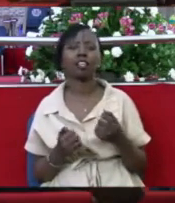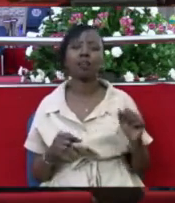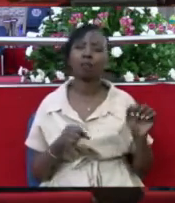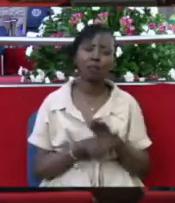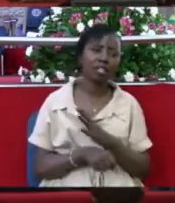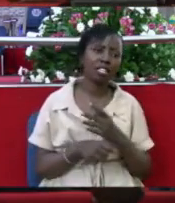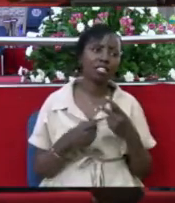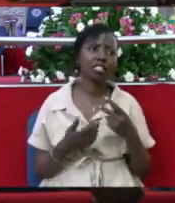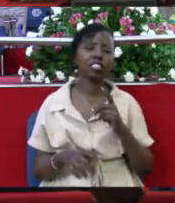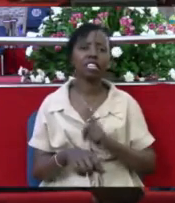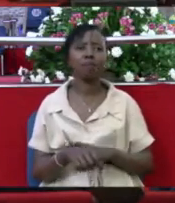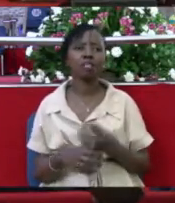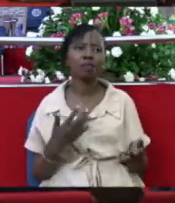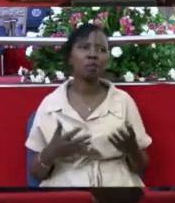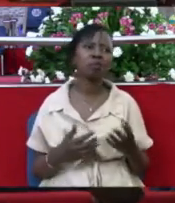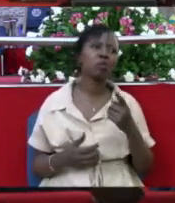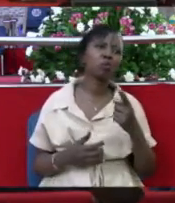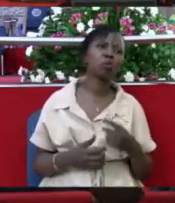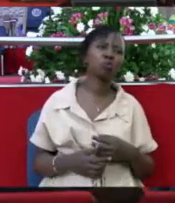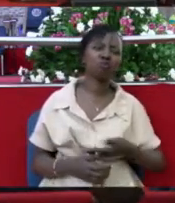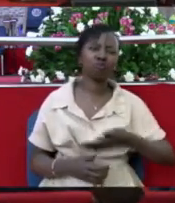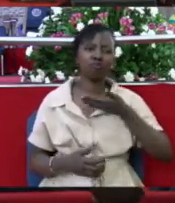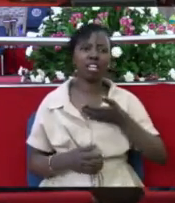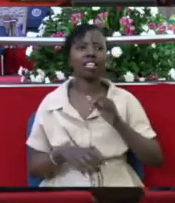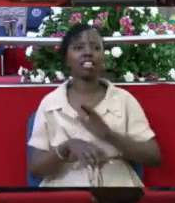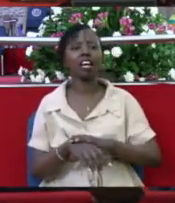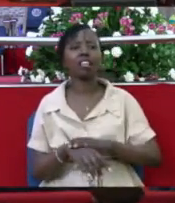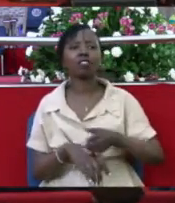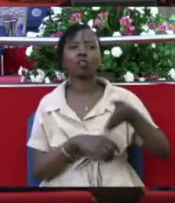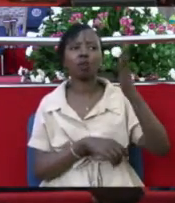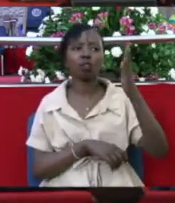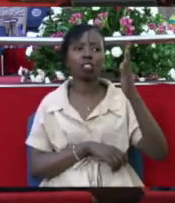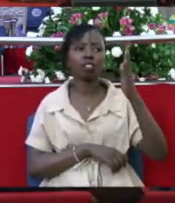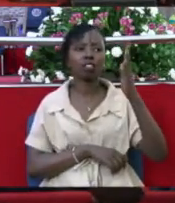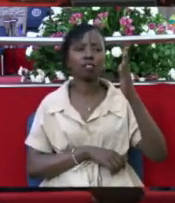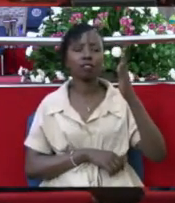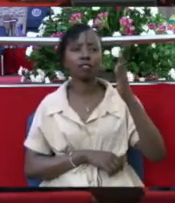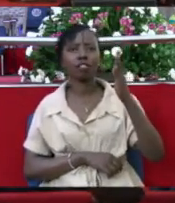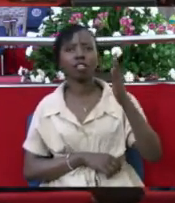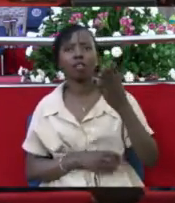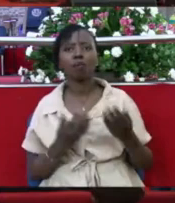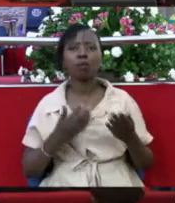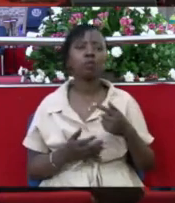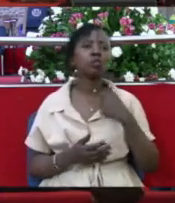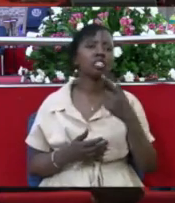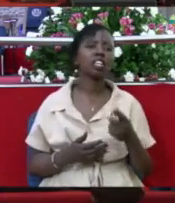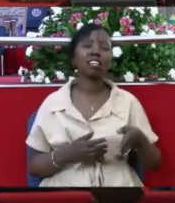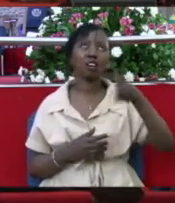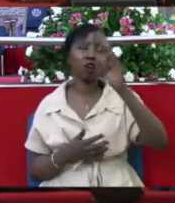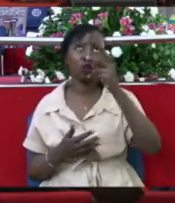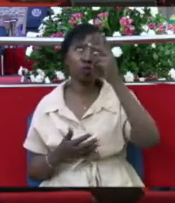Maybe you're angry at God. Why should I restart? Why should I recommit to God? Yet God, you failed me.